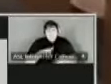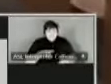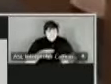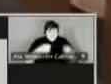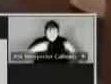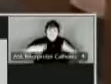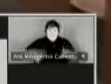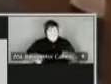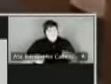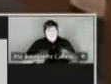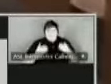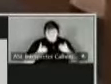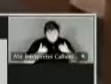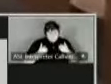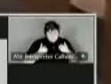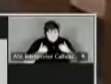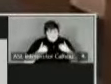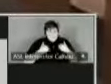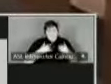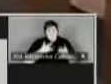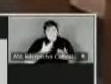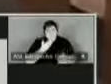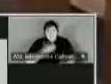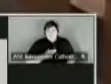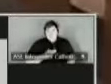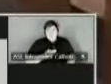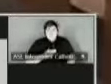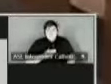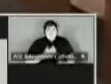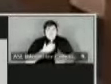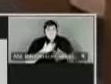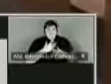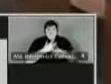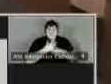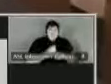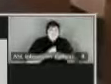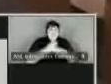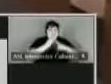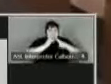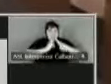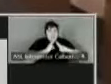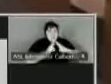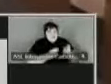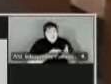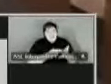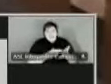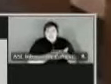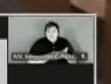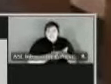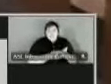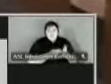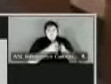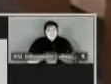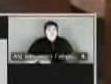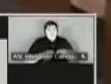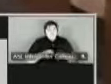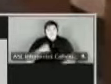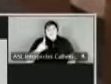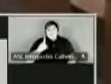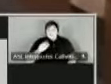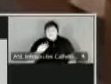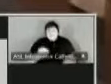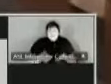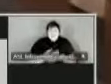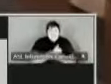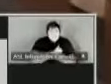position, and that integrity is, frankly, an everyday issue in data entry, data collection, and data